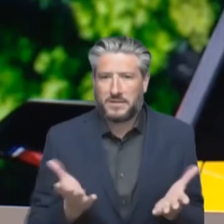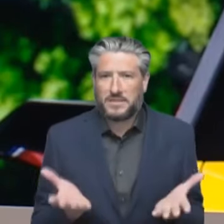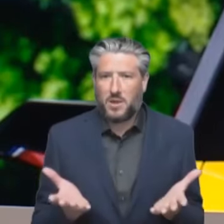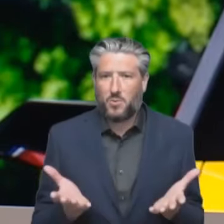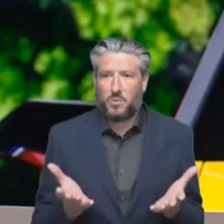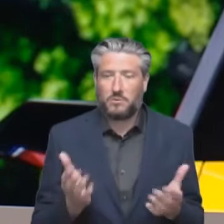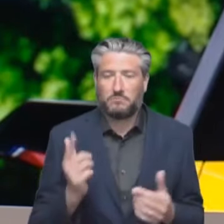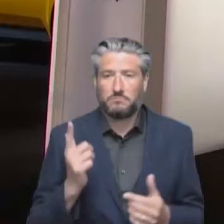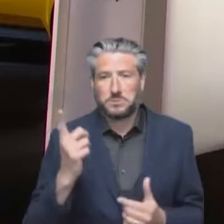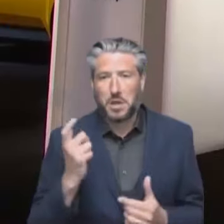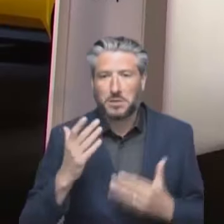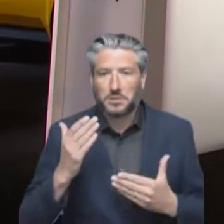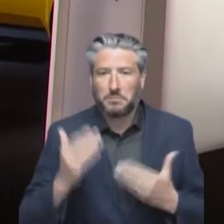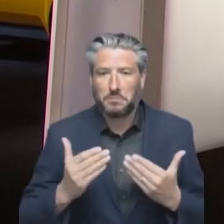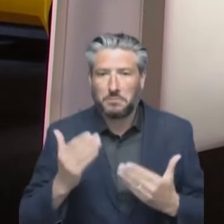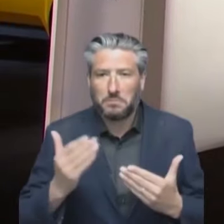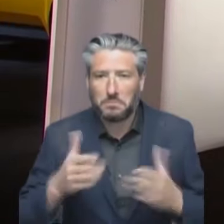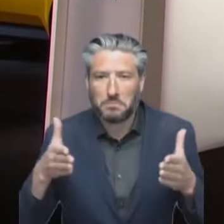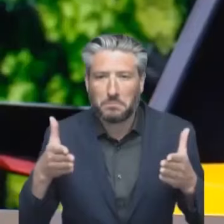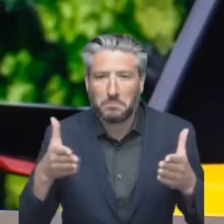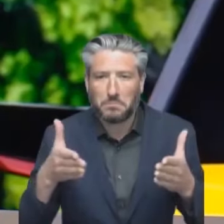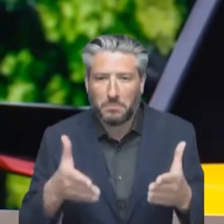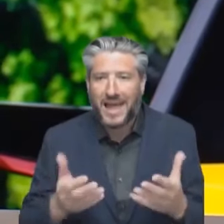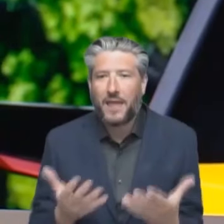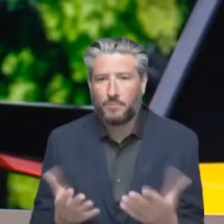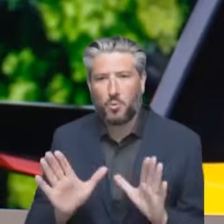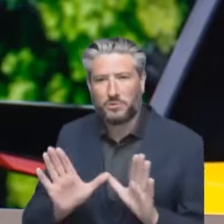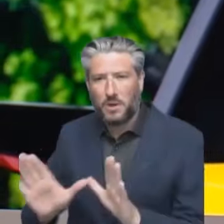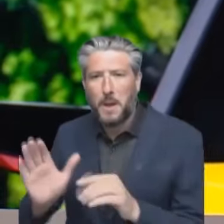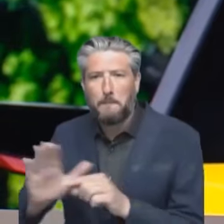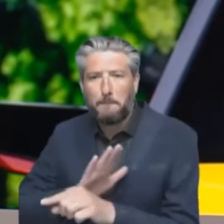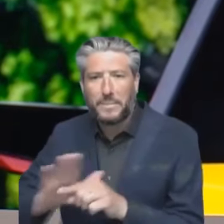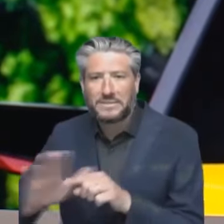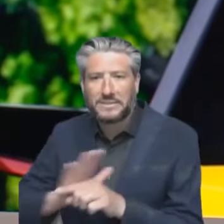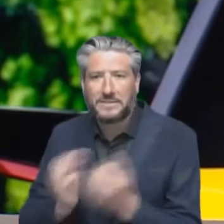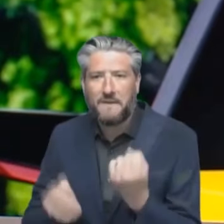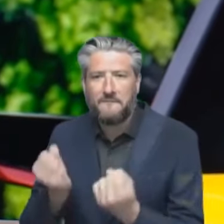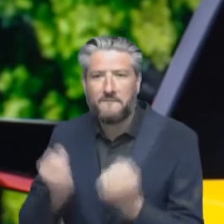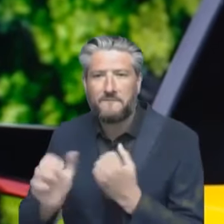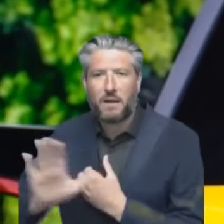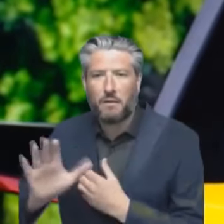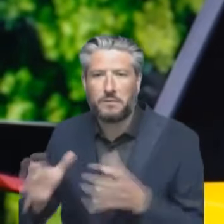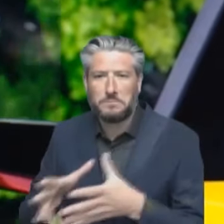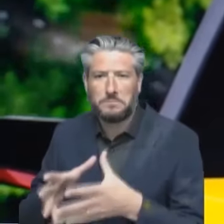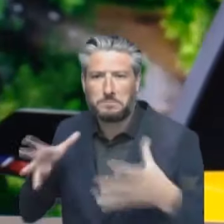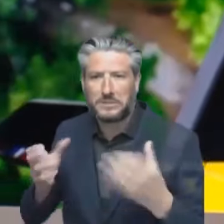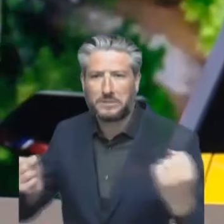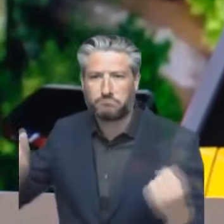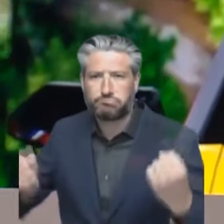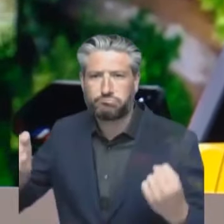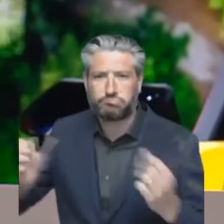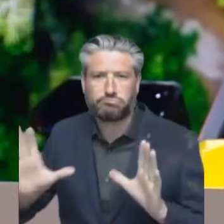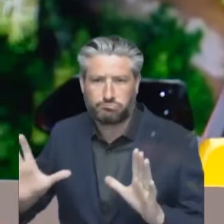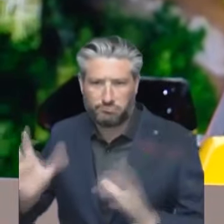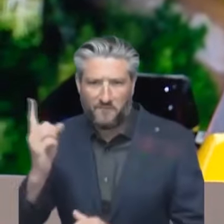think you're right. We are concentrating on commercial vehicles. But let me explain why for hydrogen. You know, this makes it possible also for me